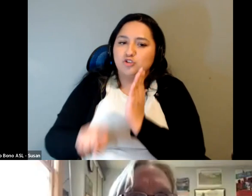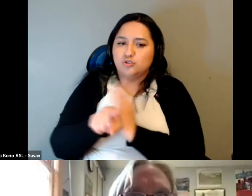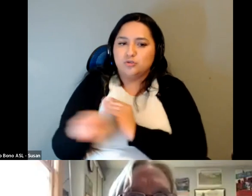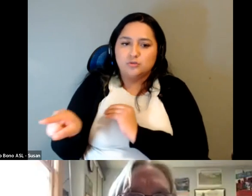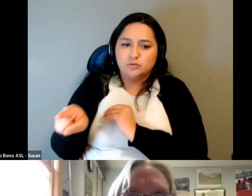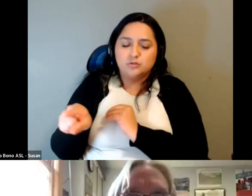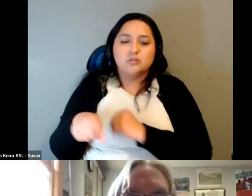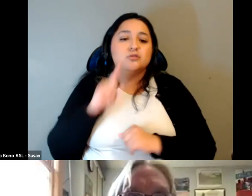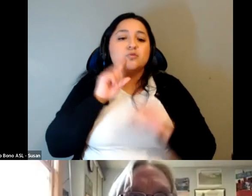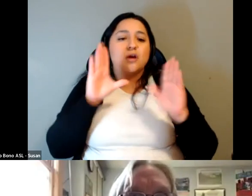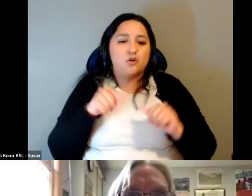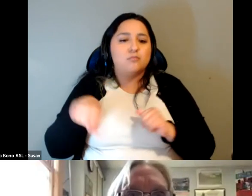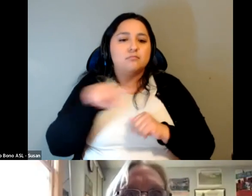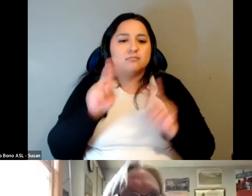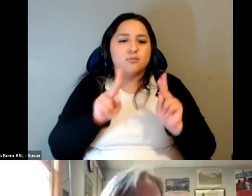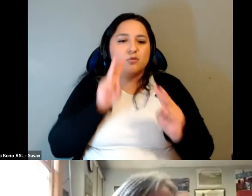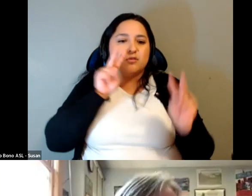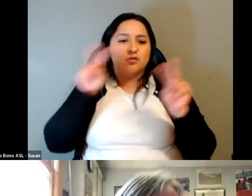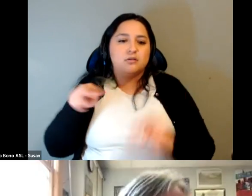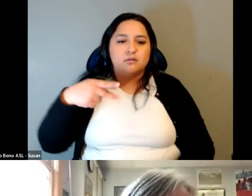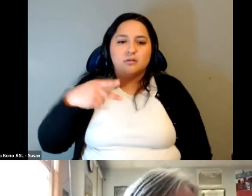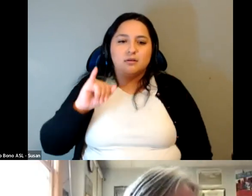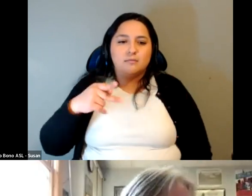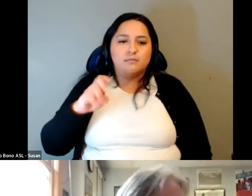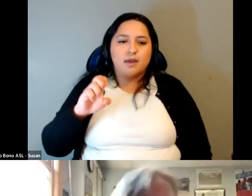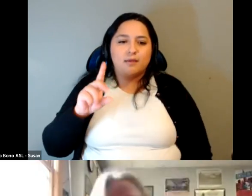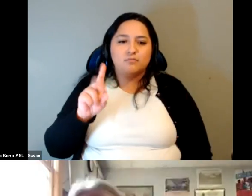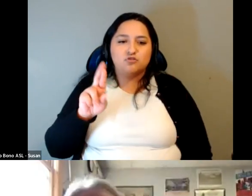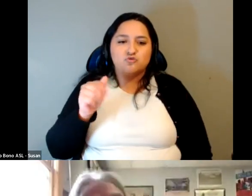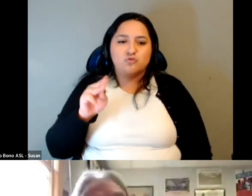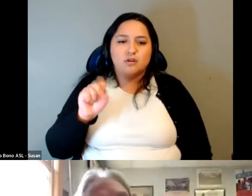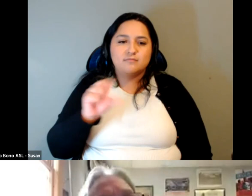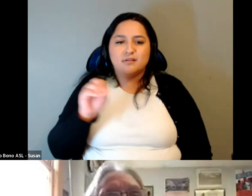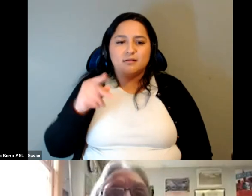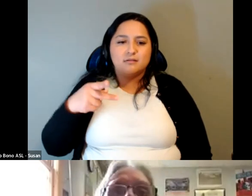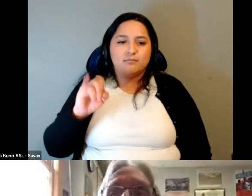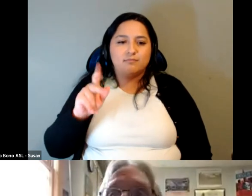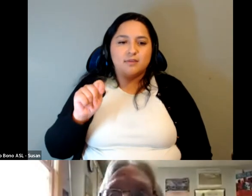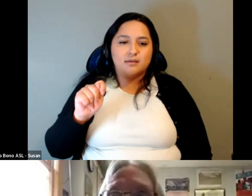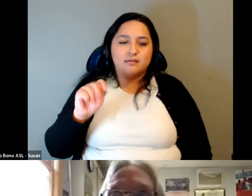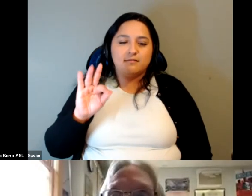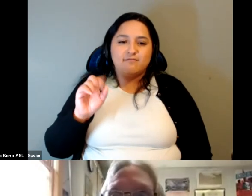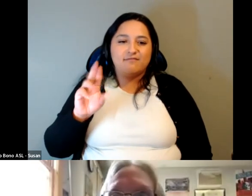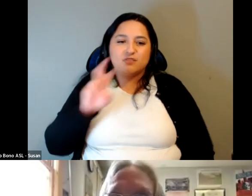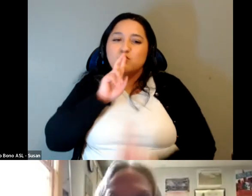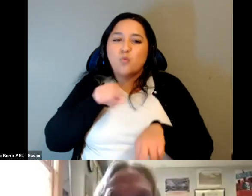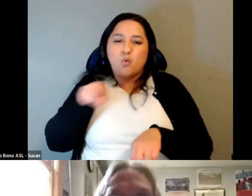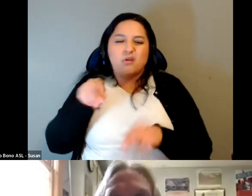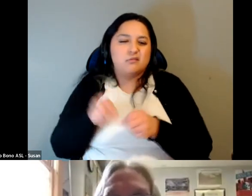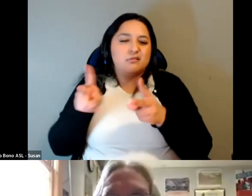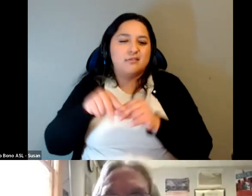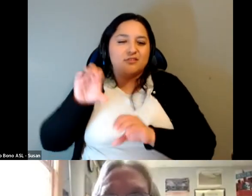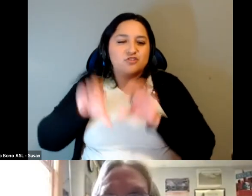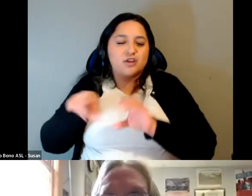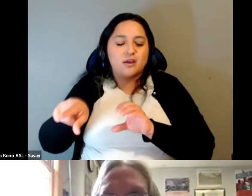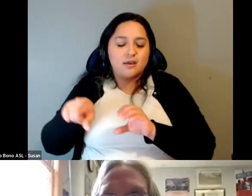out the Pipe Dreams and Picket Fences report that Paul mentioned and that I dropped in the chat, because it's a really incredible example